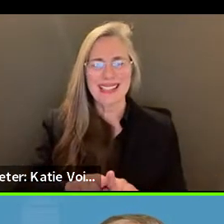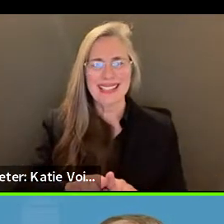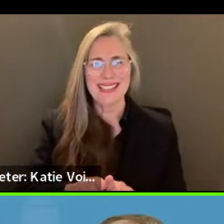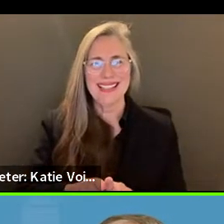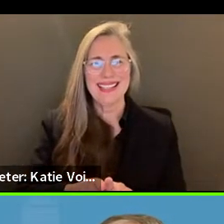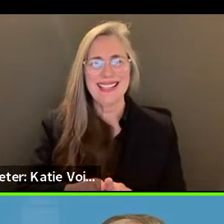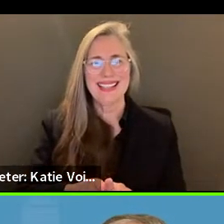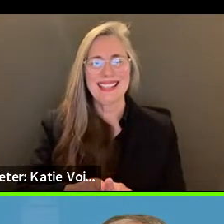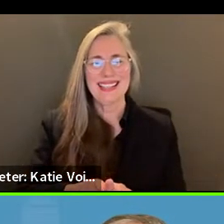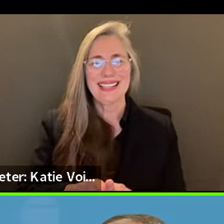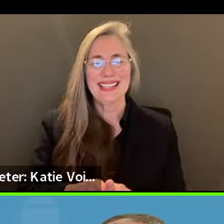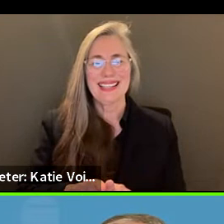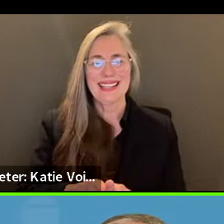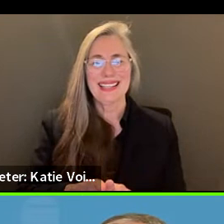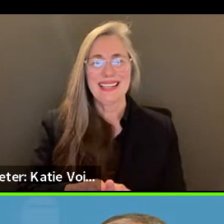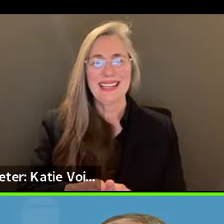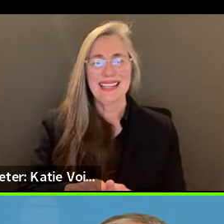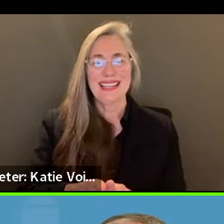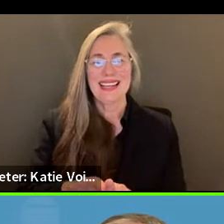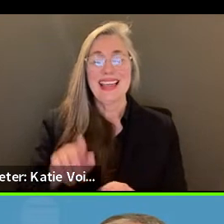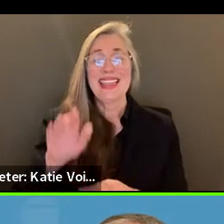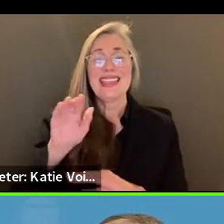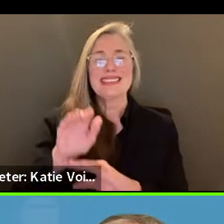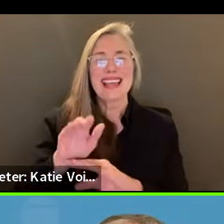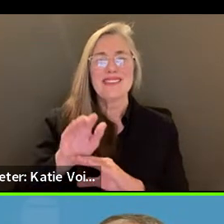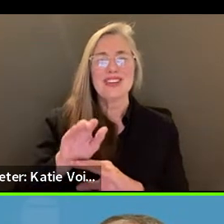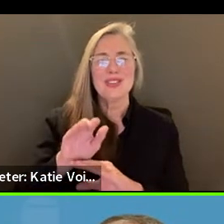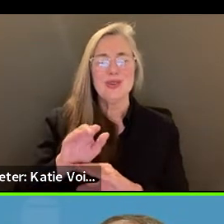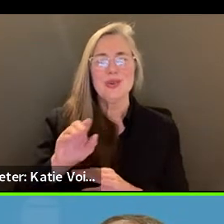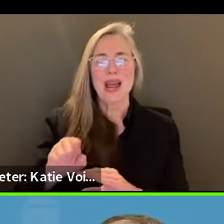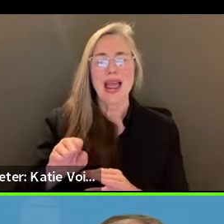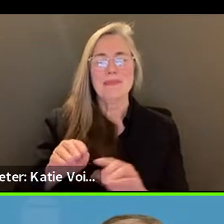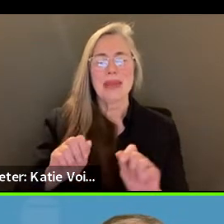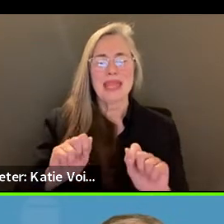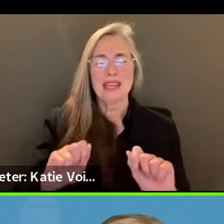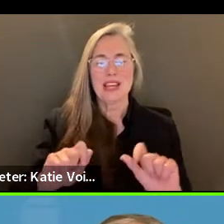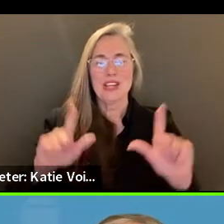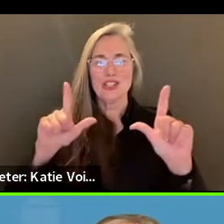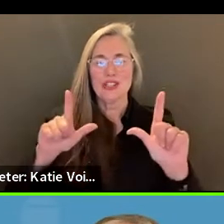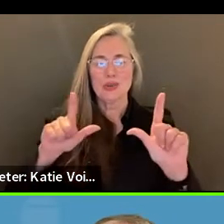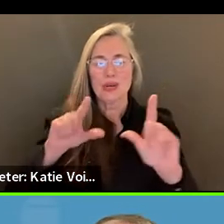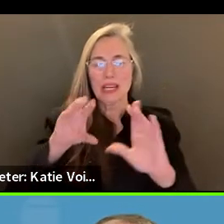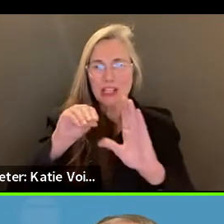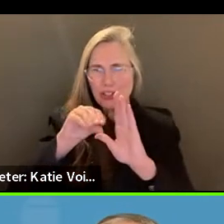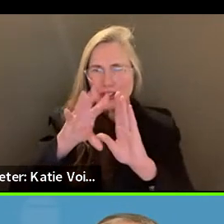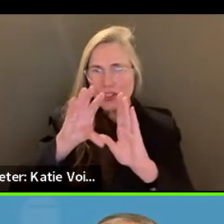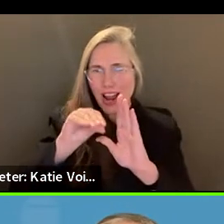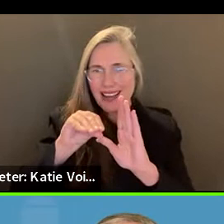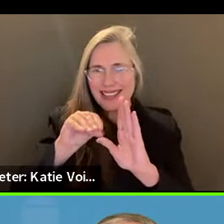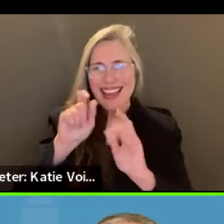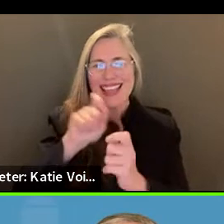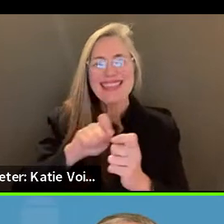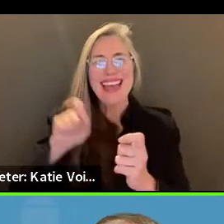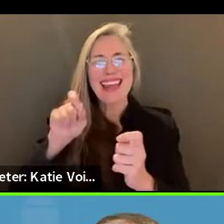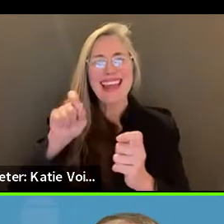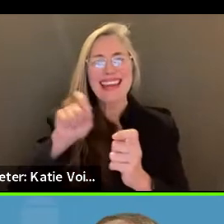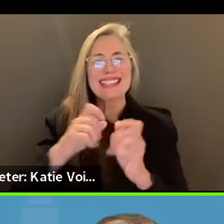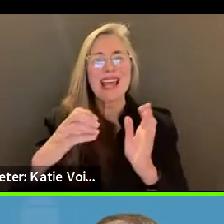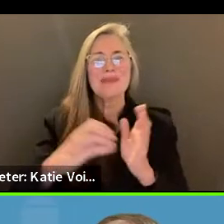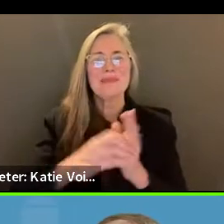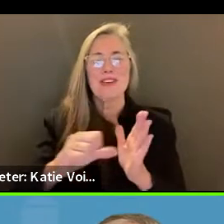screenshot earlier this afternoon when I read through the report. And it was that exact paragraph on page 32,